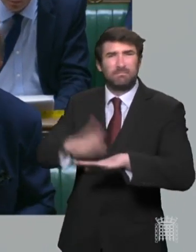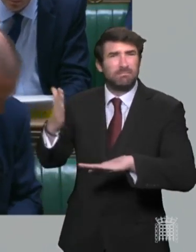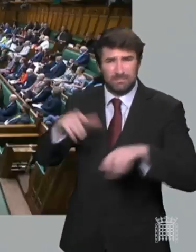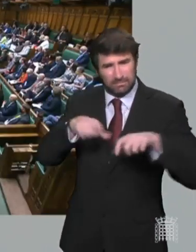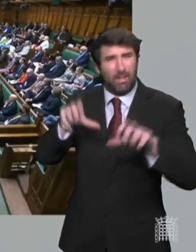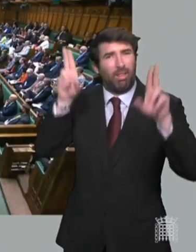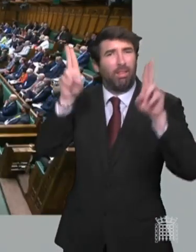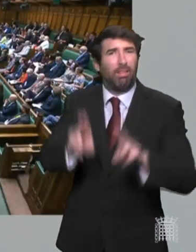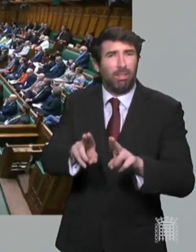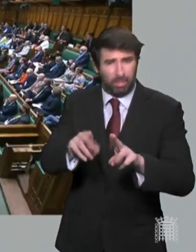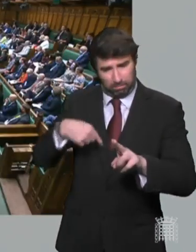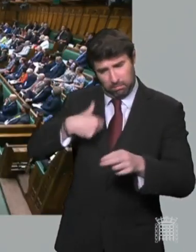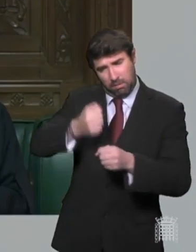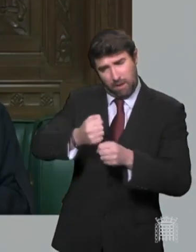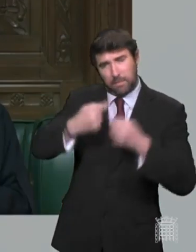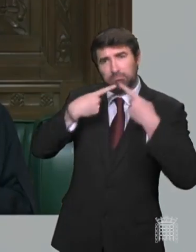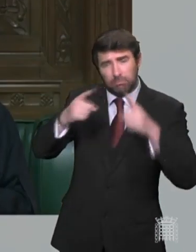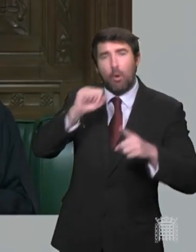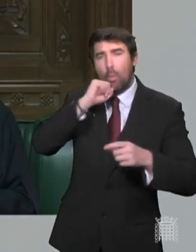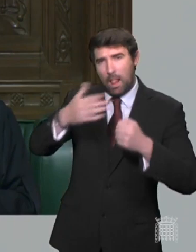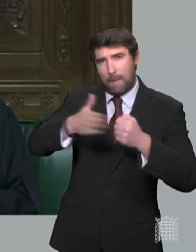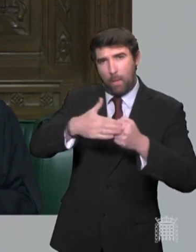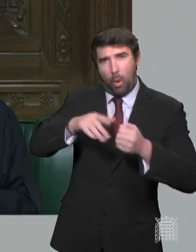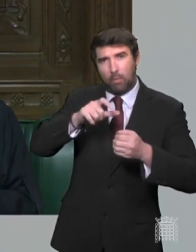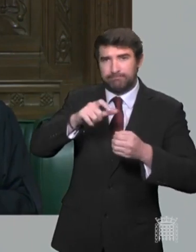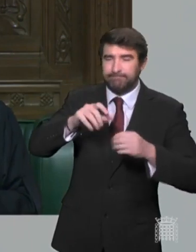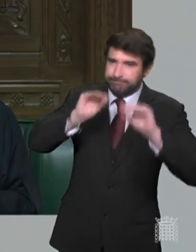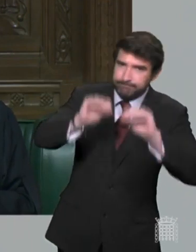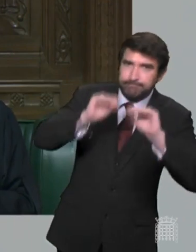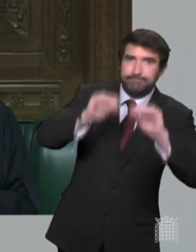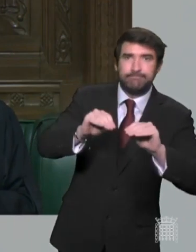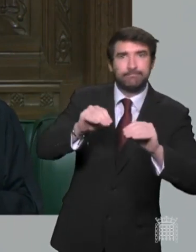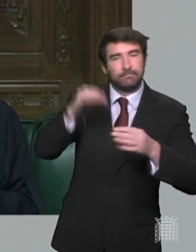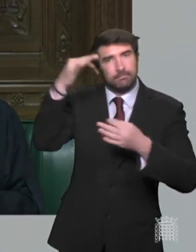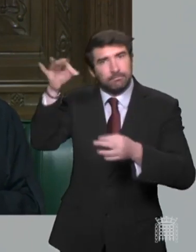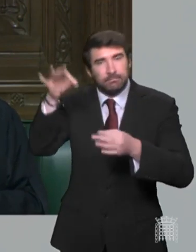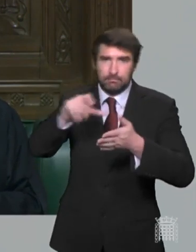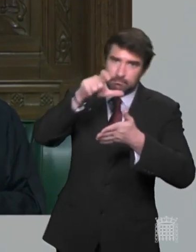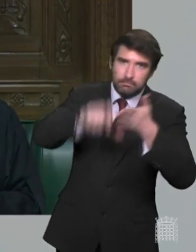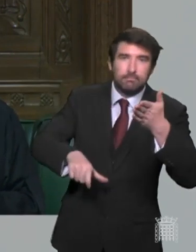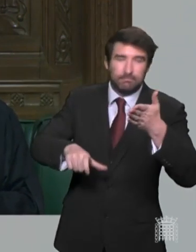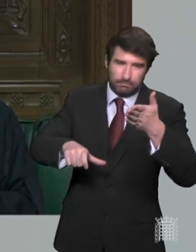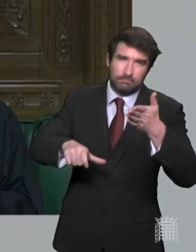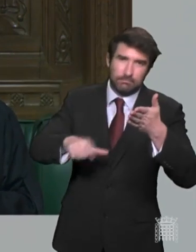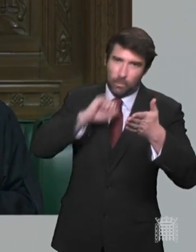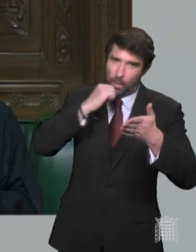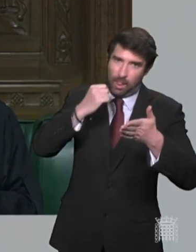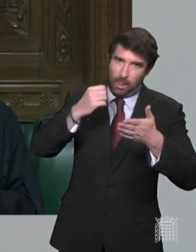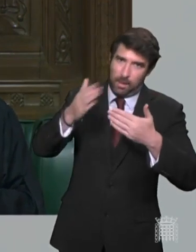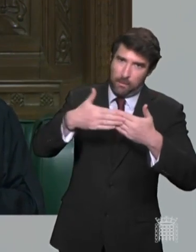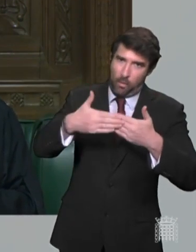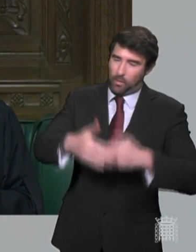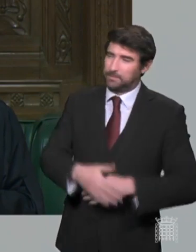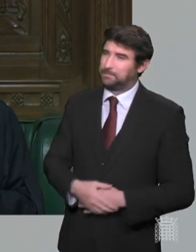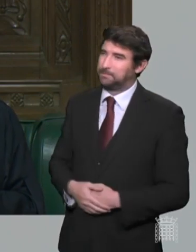country. Order. Before we come to Prime Minister's questions, I would like to point out that the British Sign Language interpretation